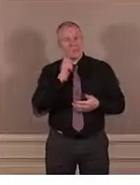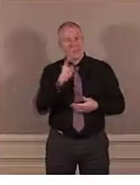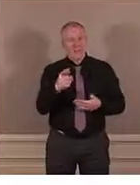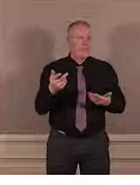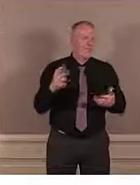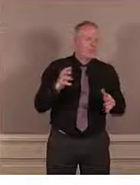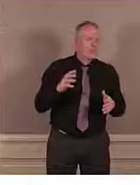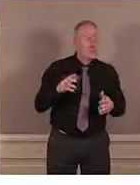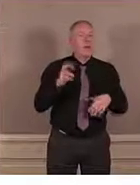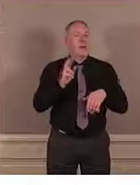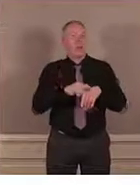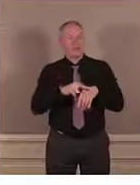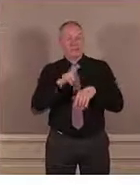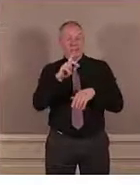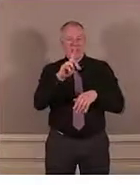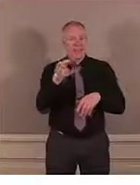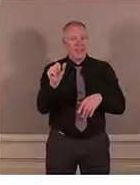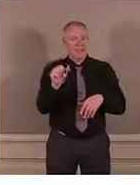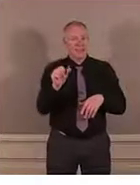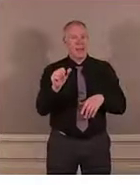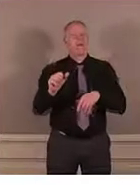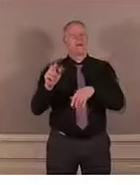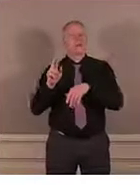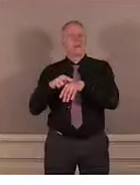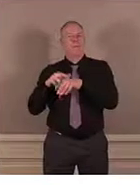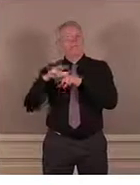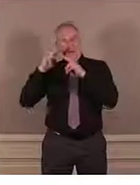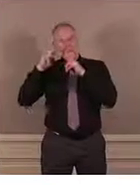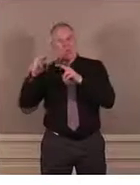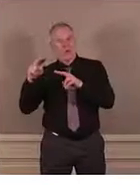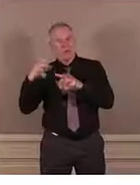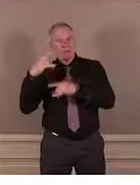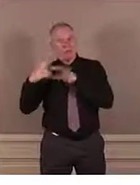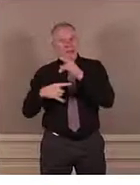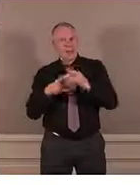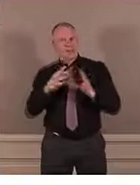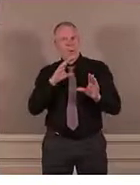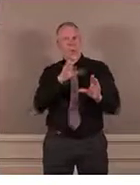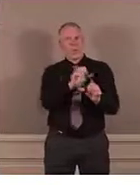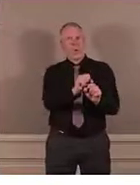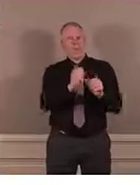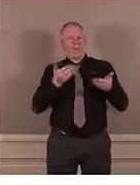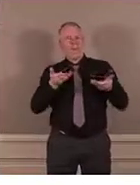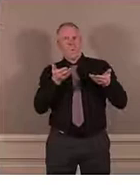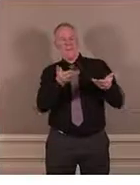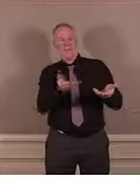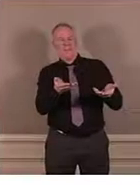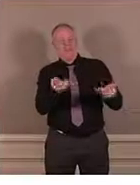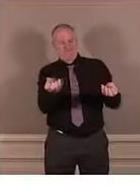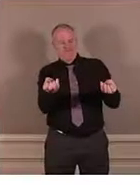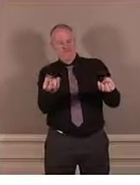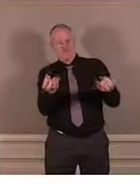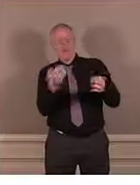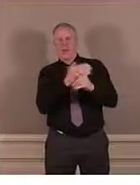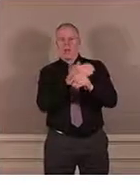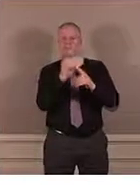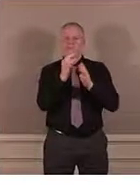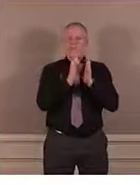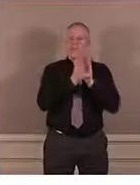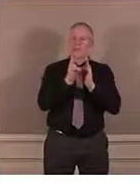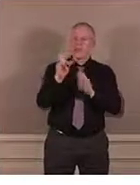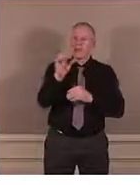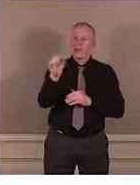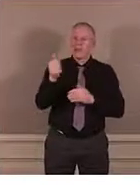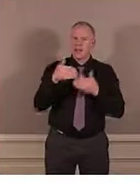the better your data, the better your insight. So I shall just leave that there in terms of improving the quality of the